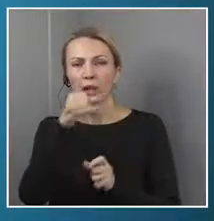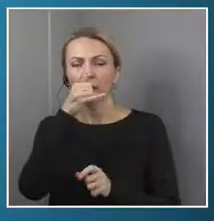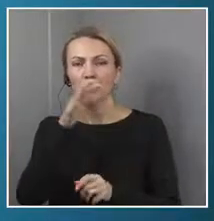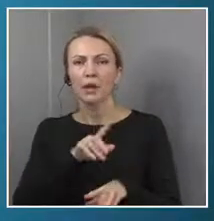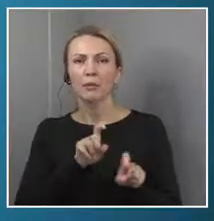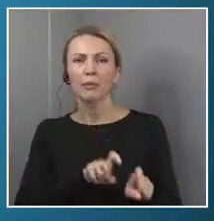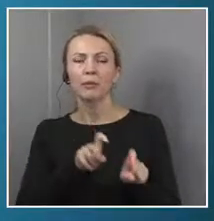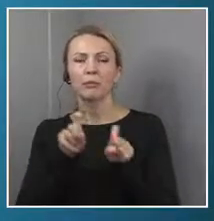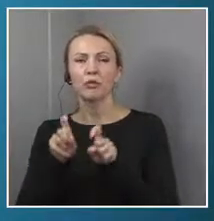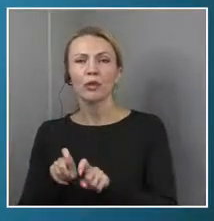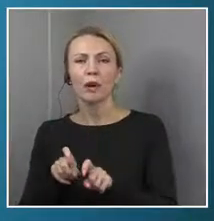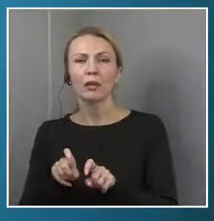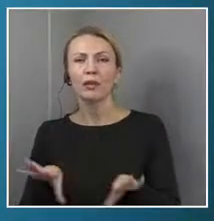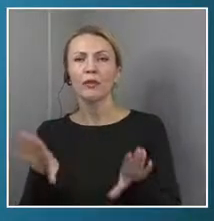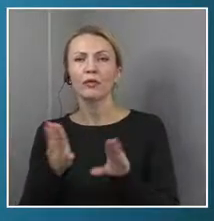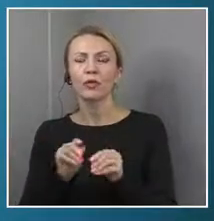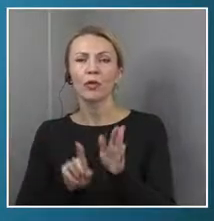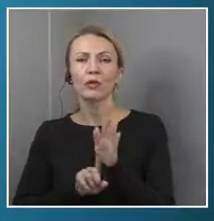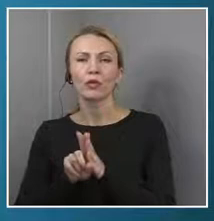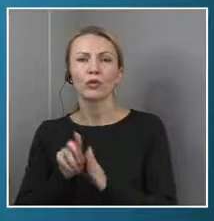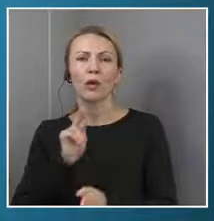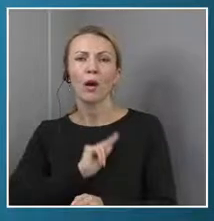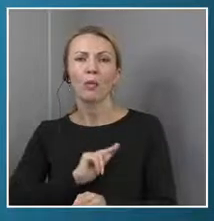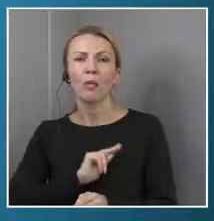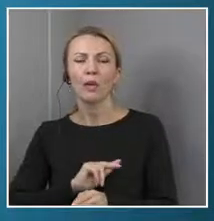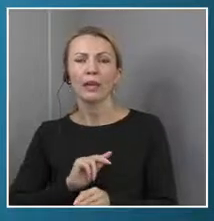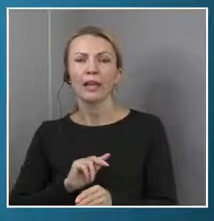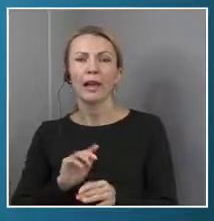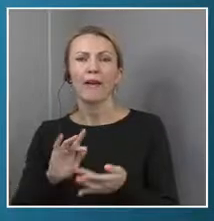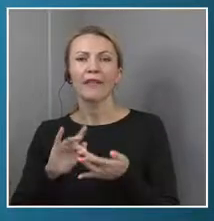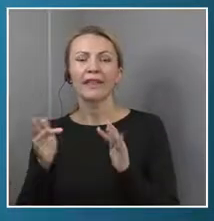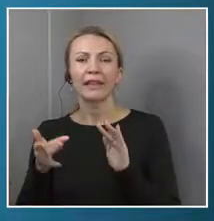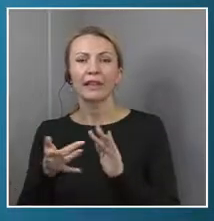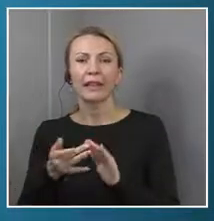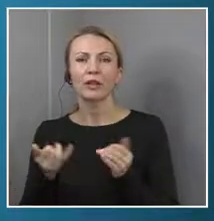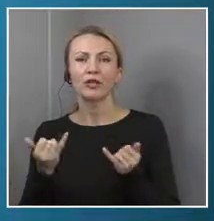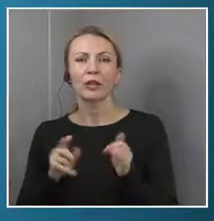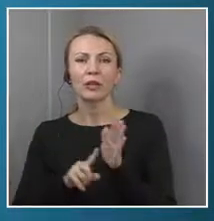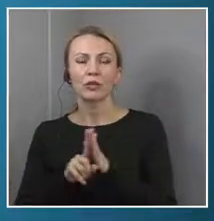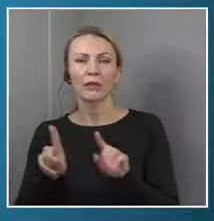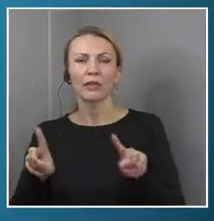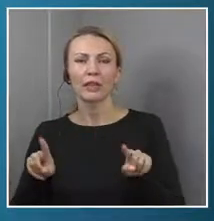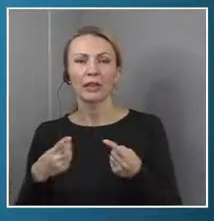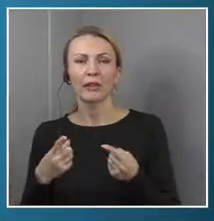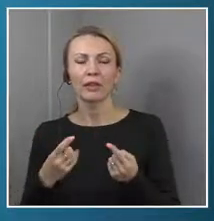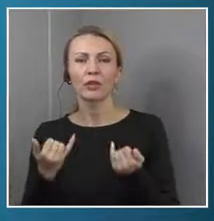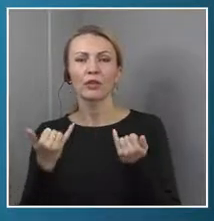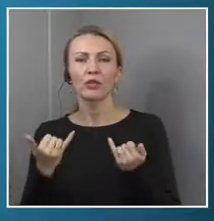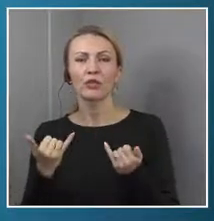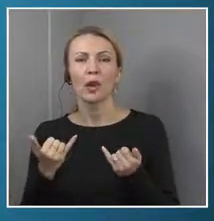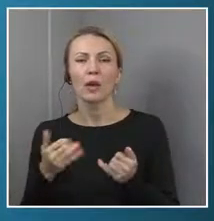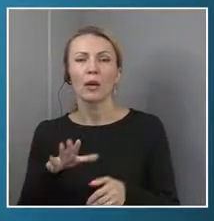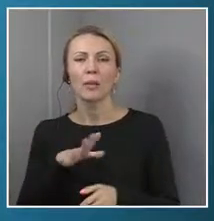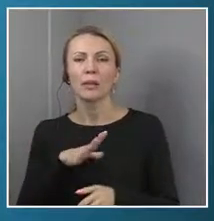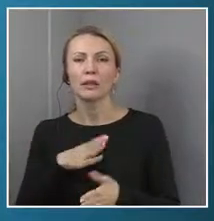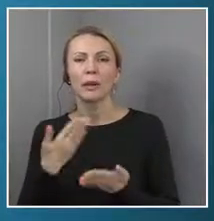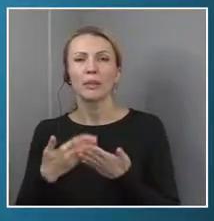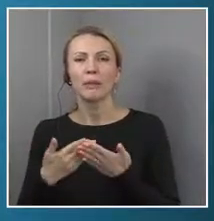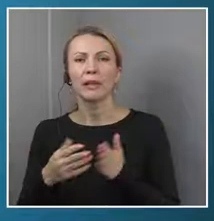People couldn't travel. Now many things are being done online. So before